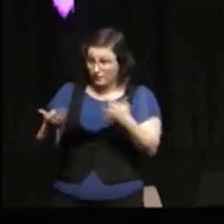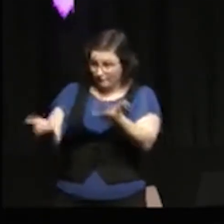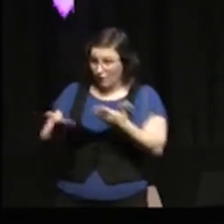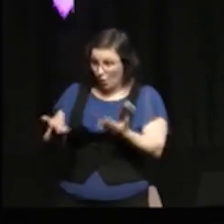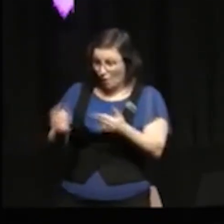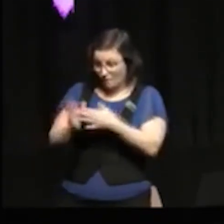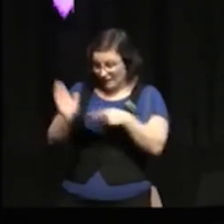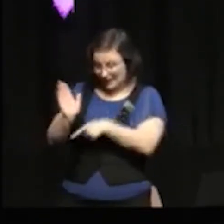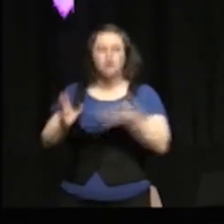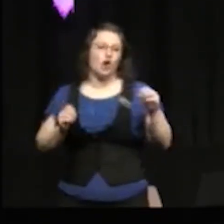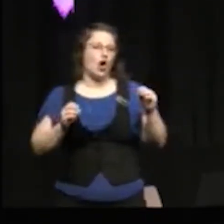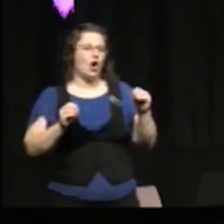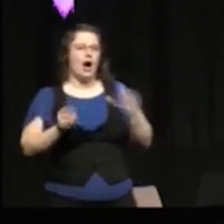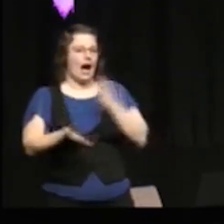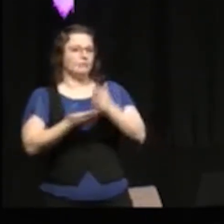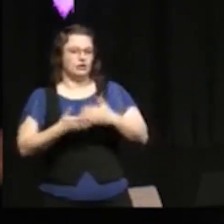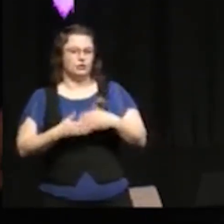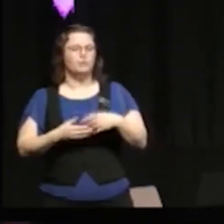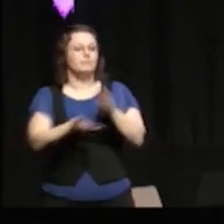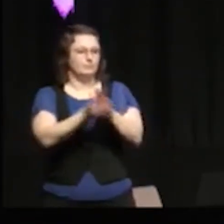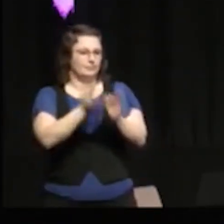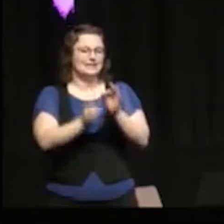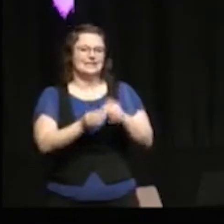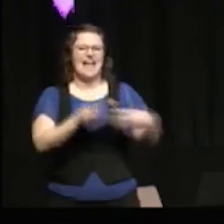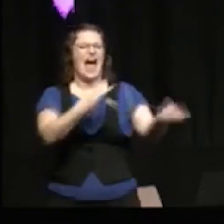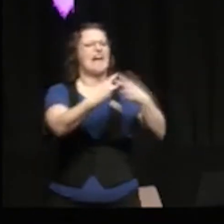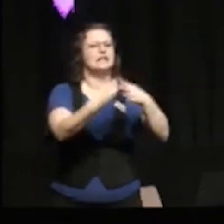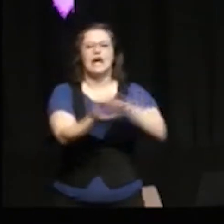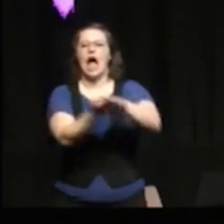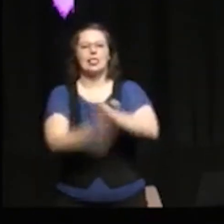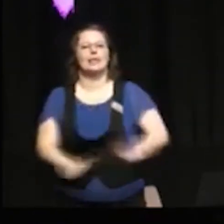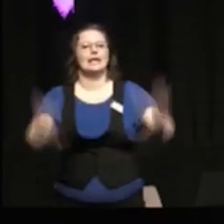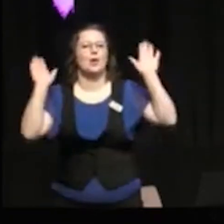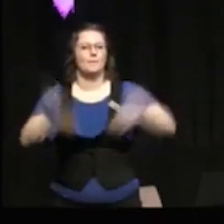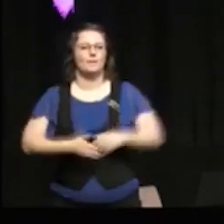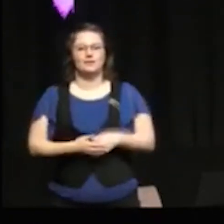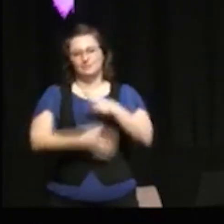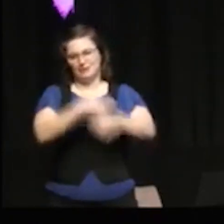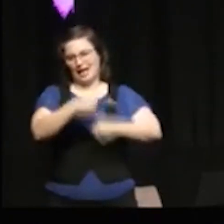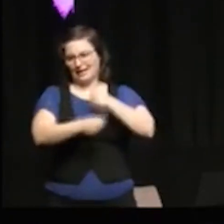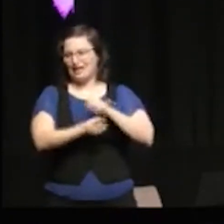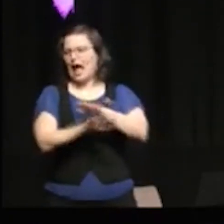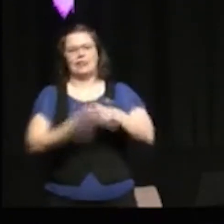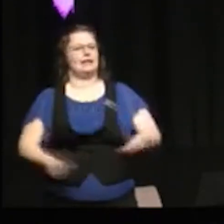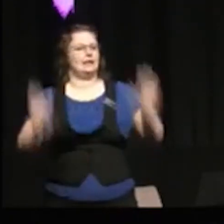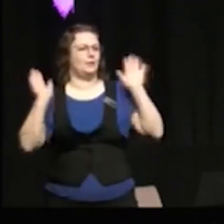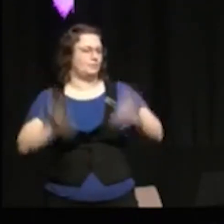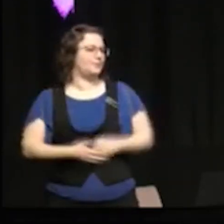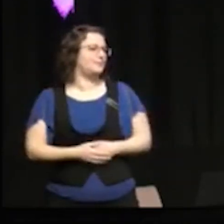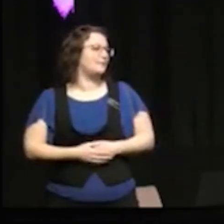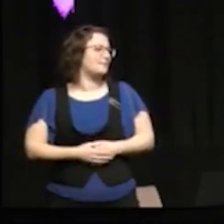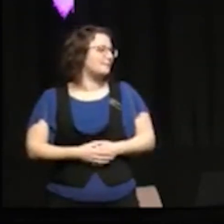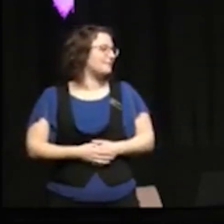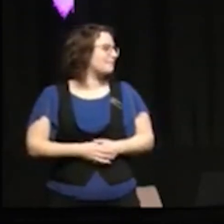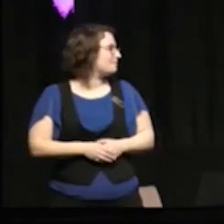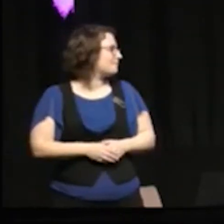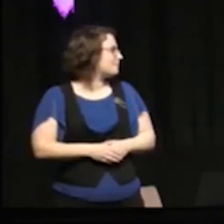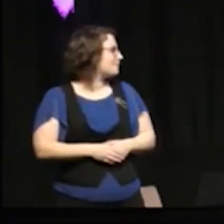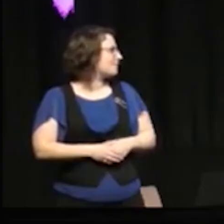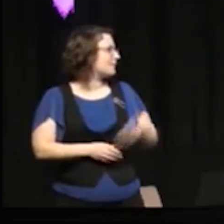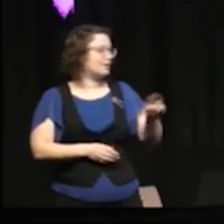face with what human rights really are. And does that also give you hope? That gives me hope. That really. gives you hope. Yeah. Never give up,